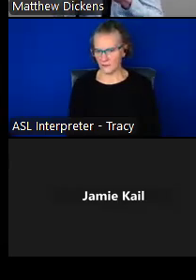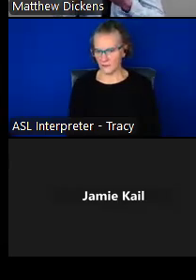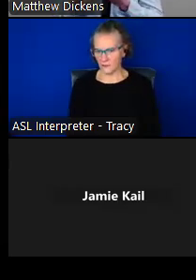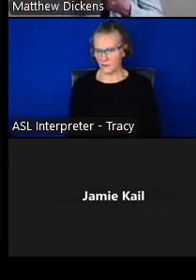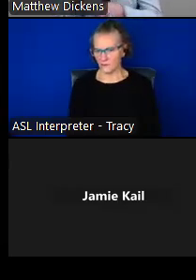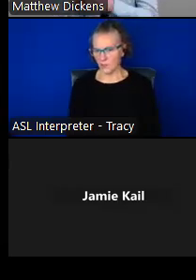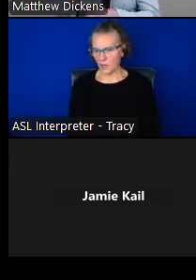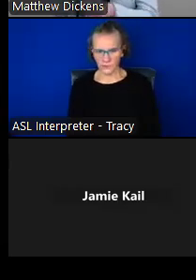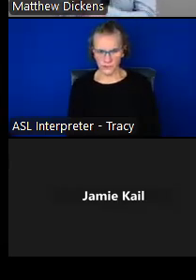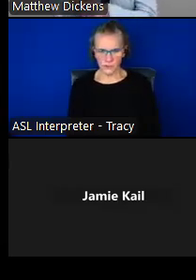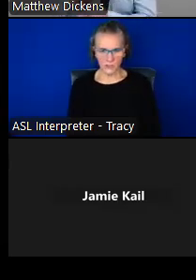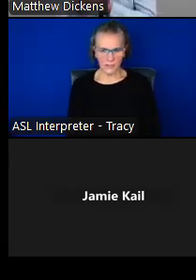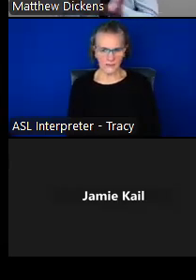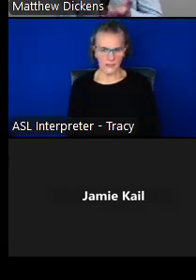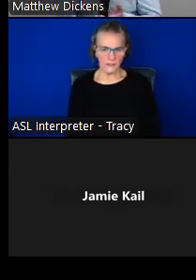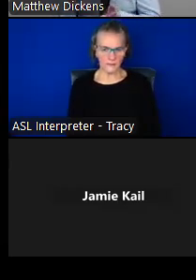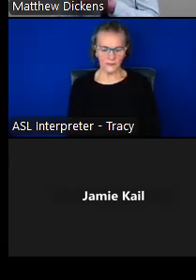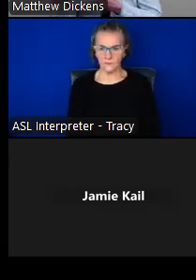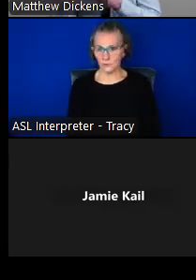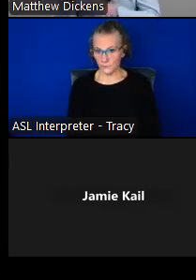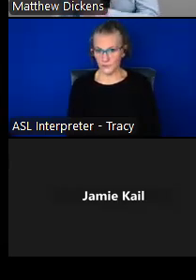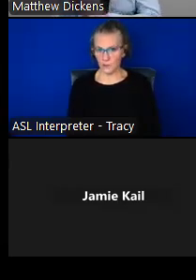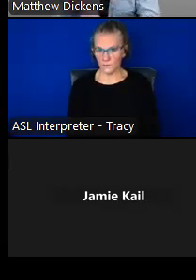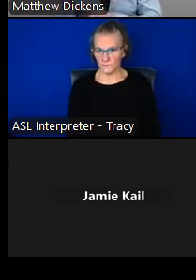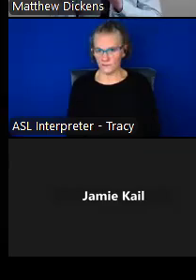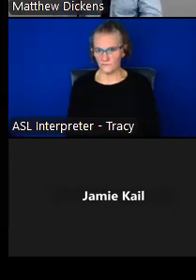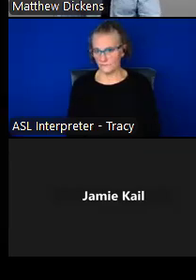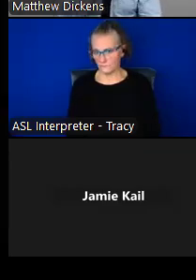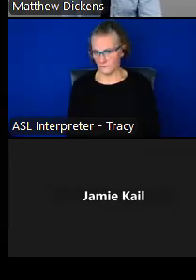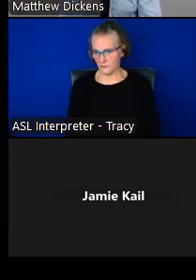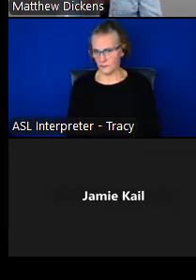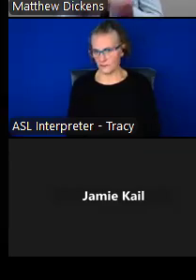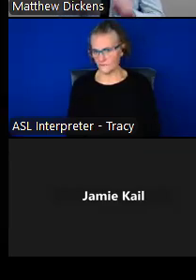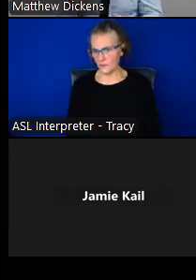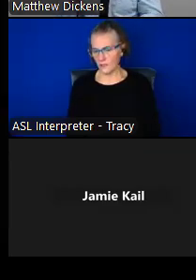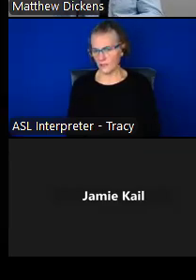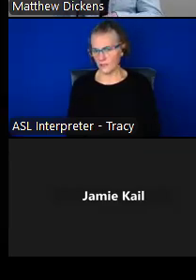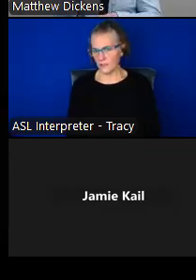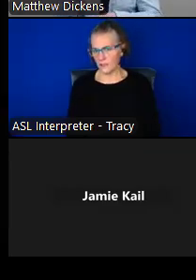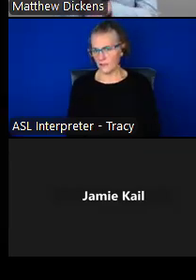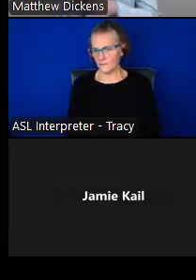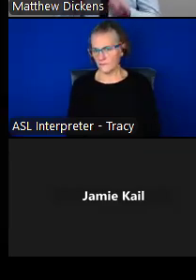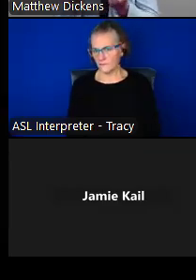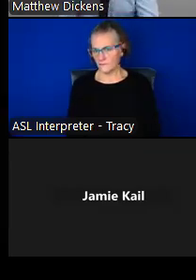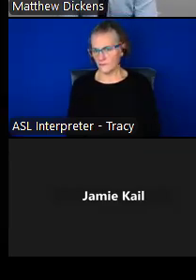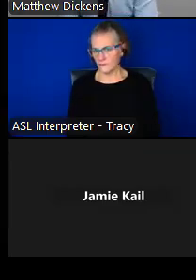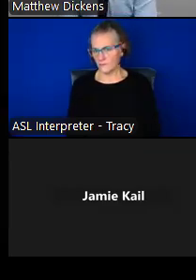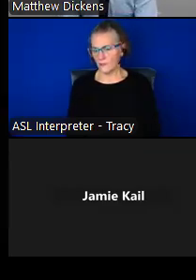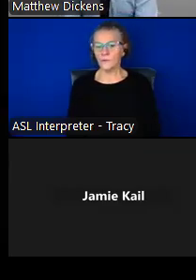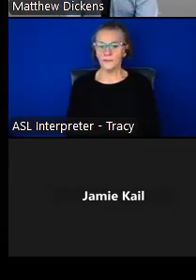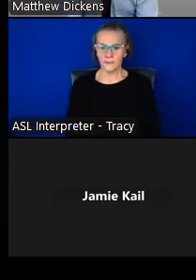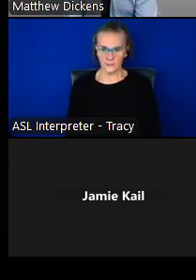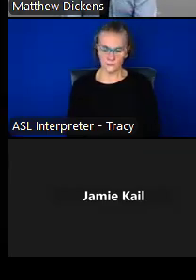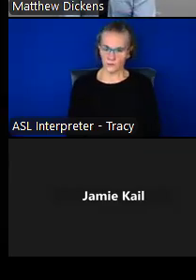have knowledge about how to get appropriate equipment, and if not,